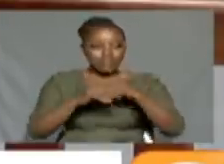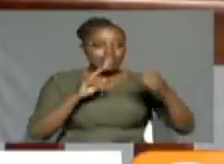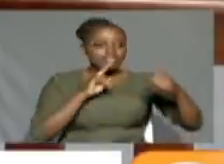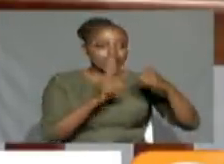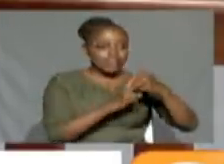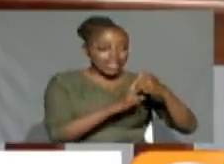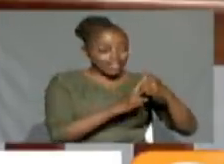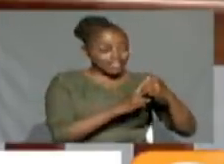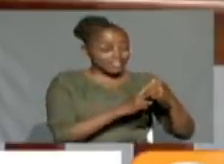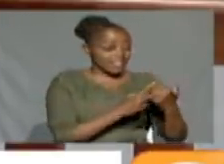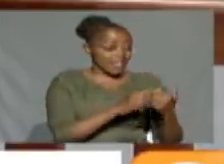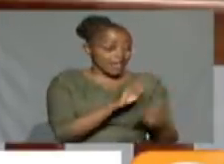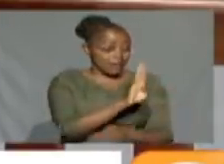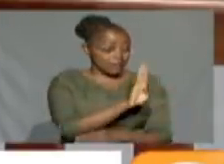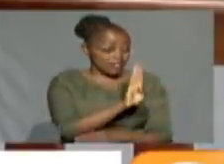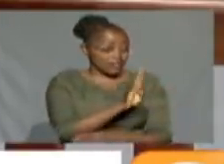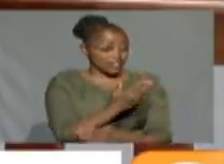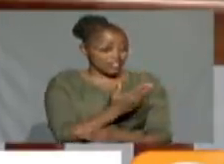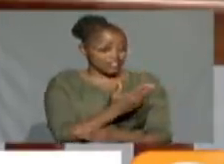billion balance sheet.